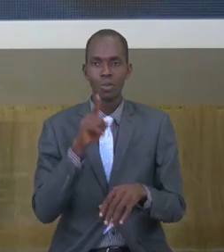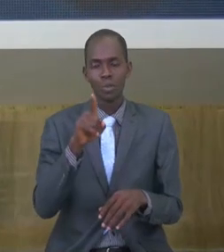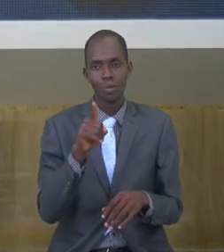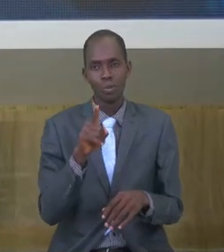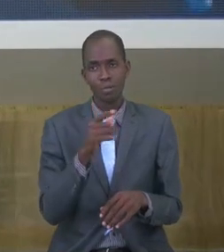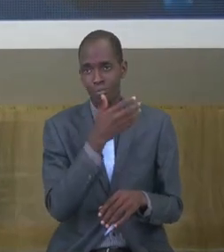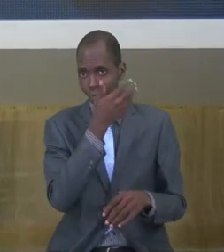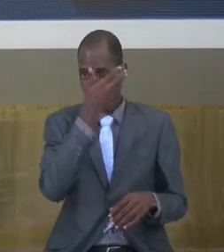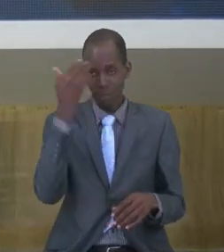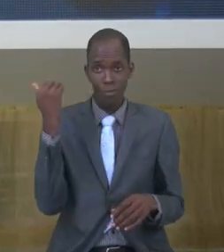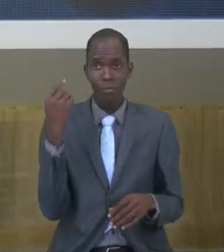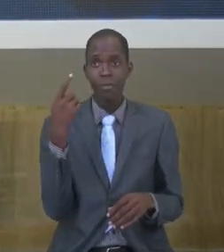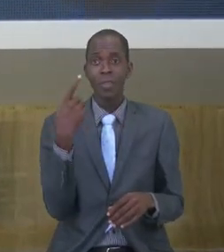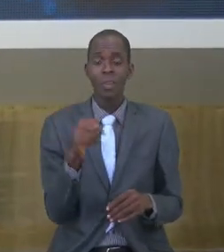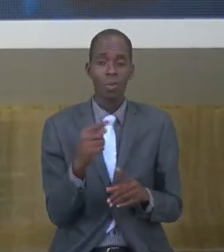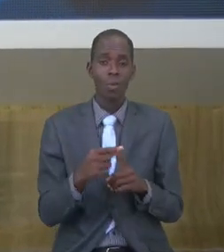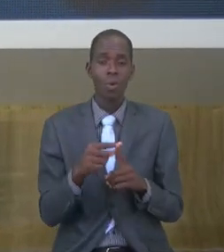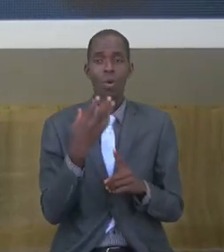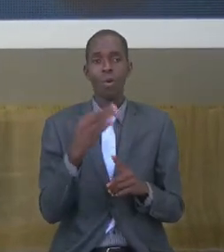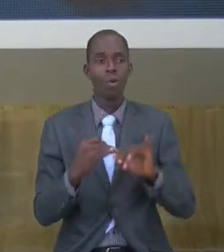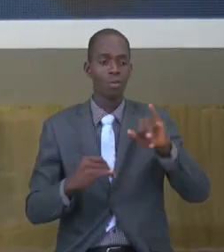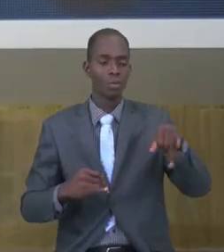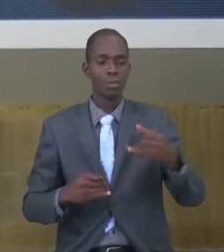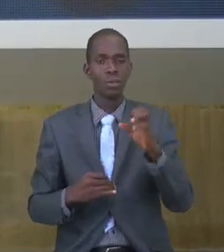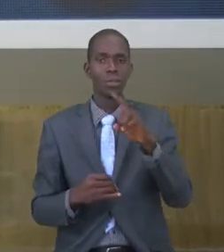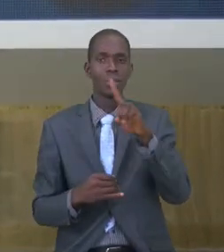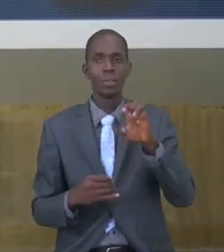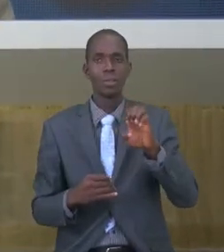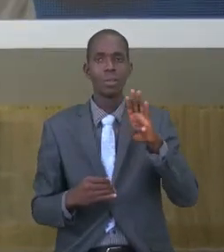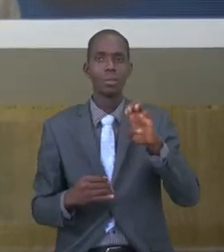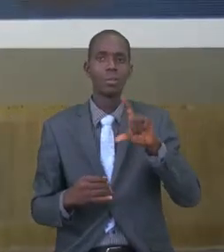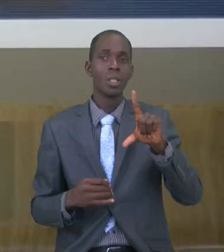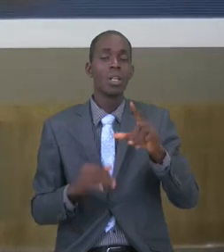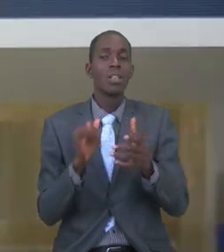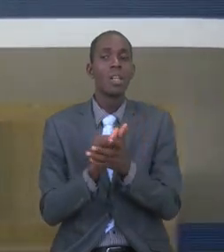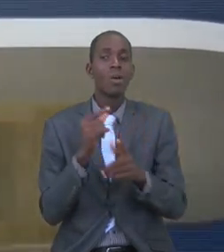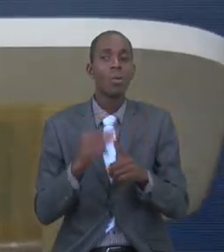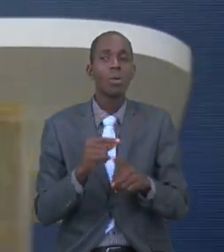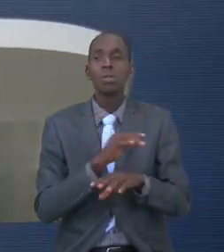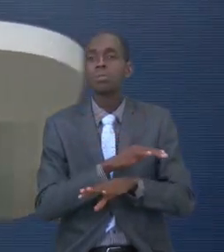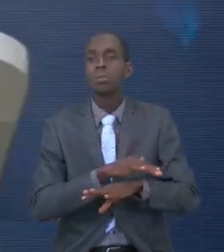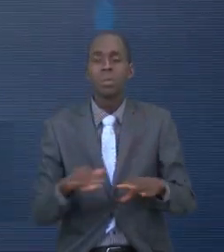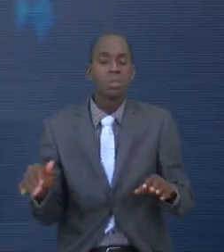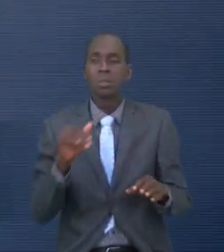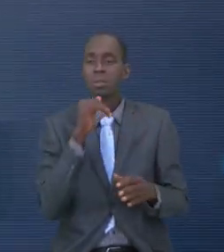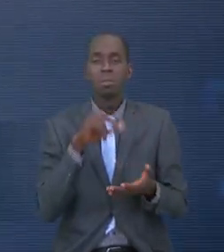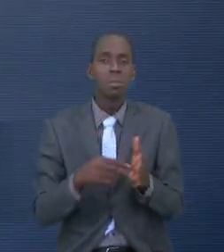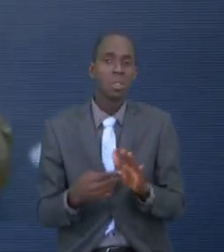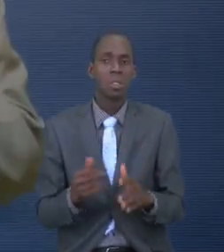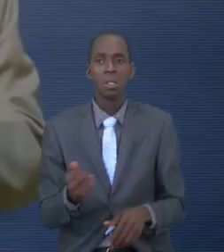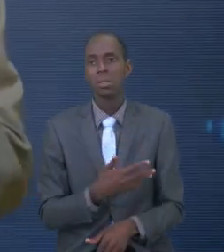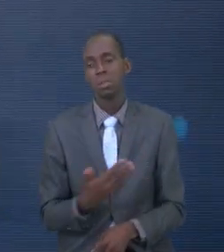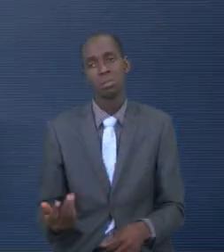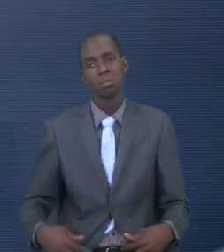the word of Jezebel. That word amounts to nothing,